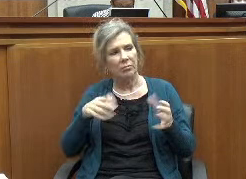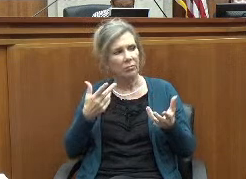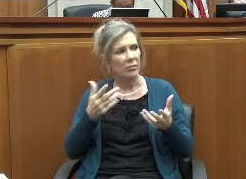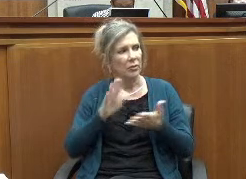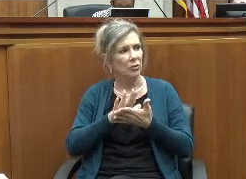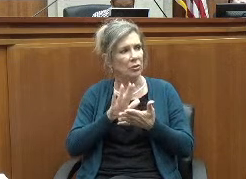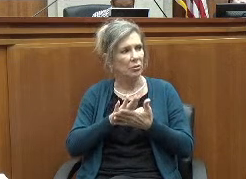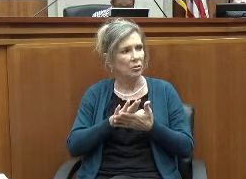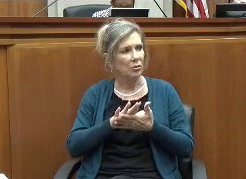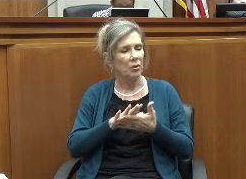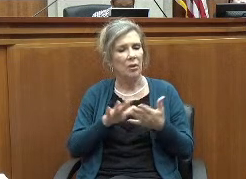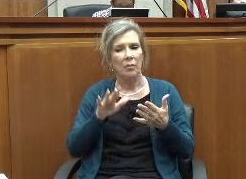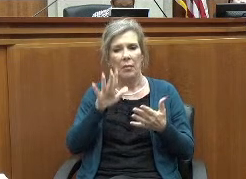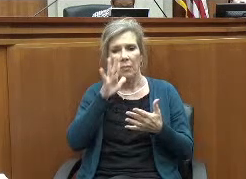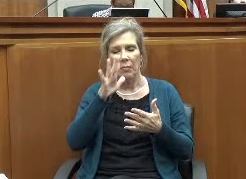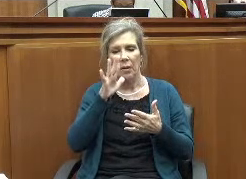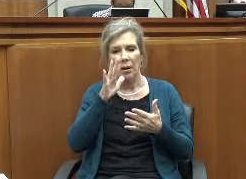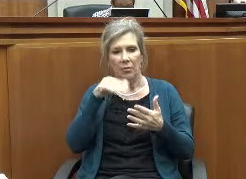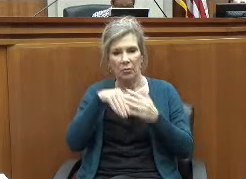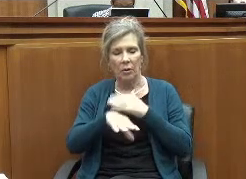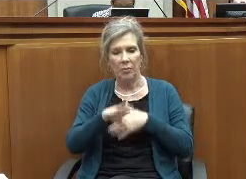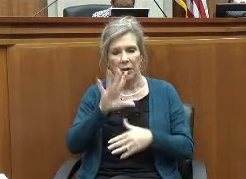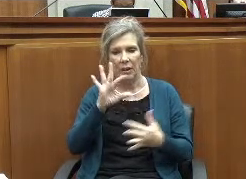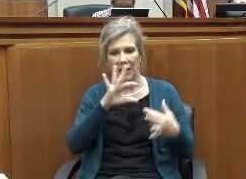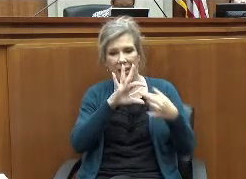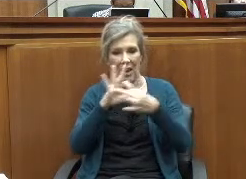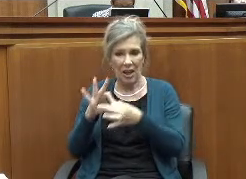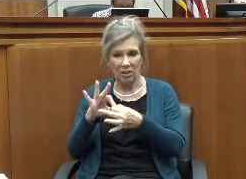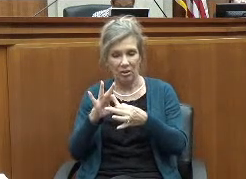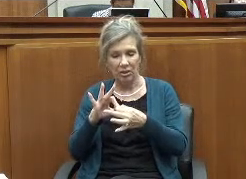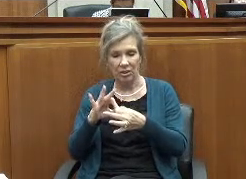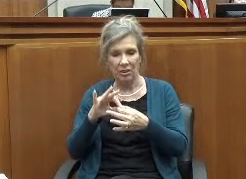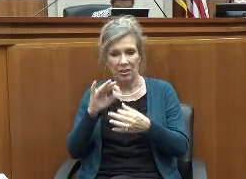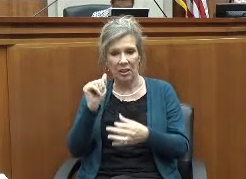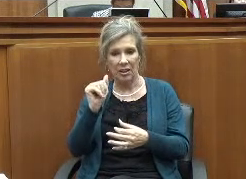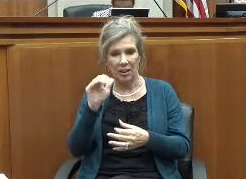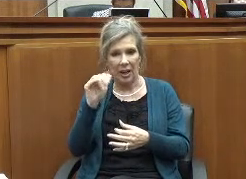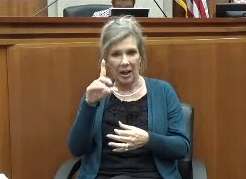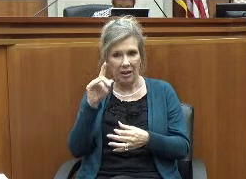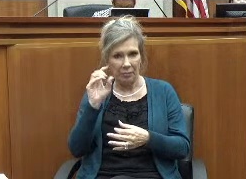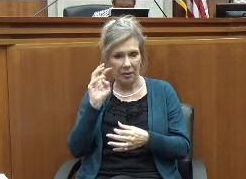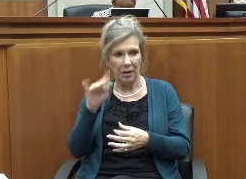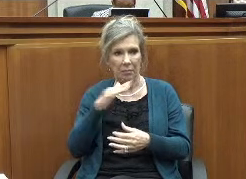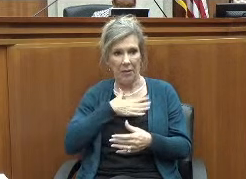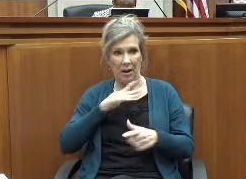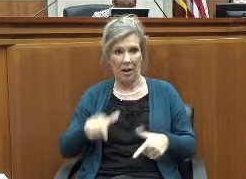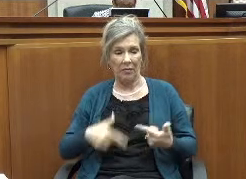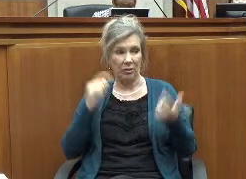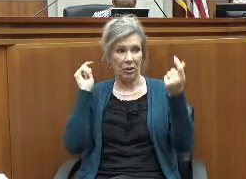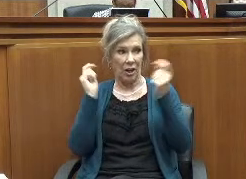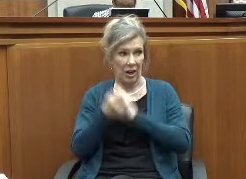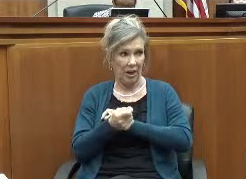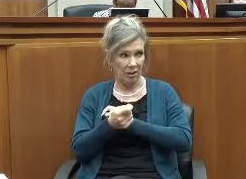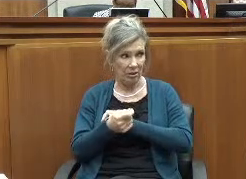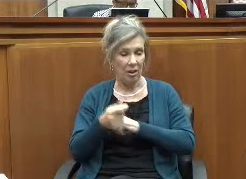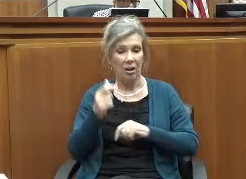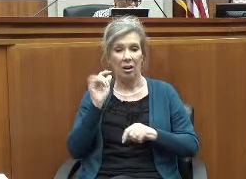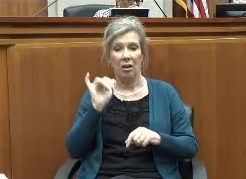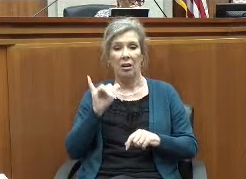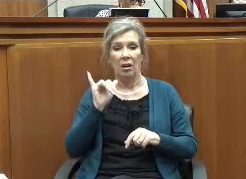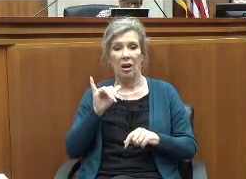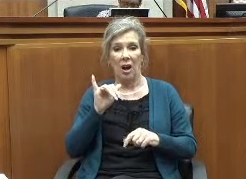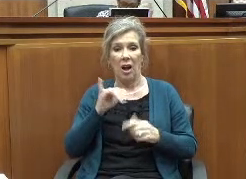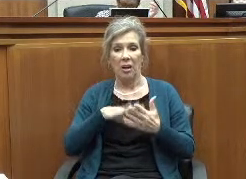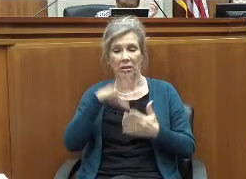enrolled me in Connections Academy. My life changed. Much to my surprise, I discovered that I really am